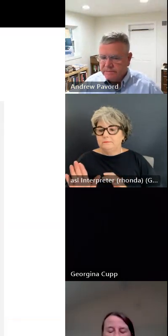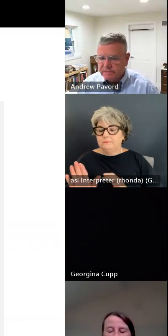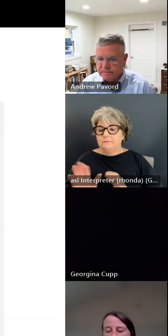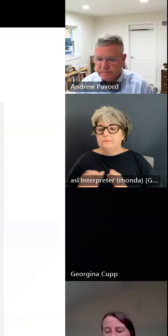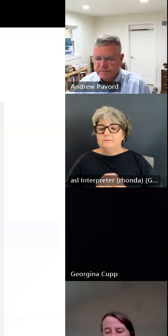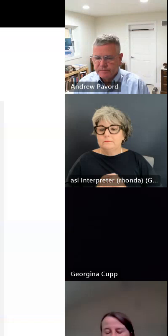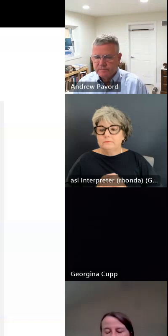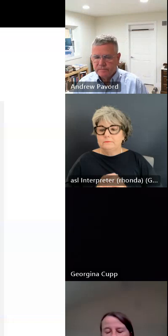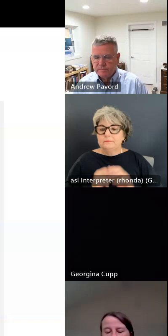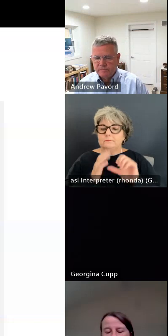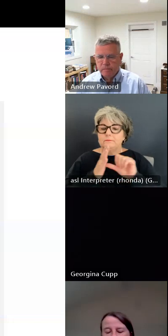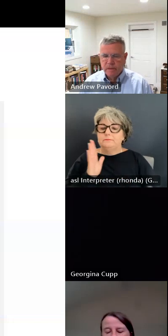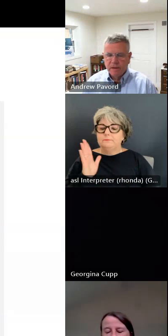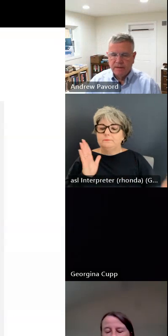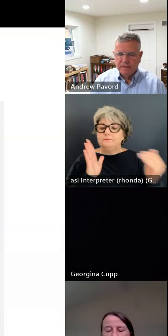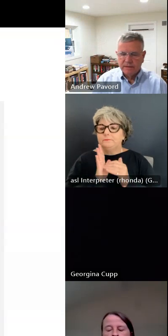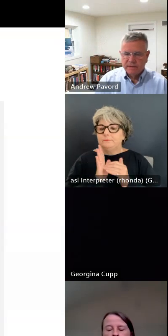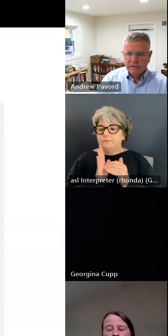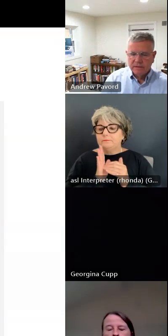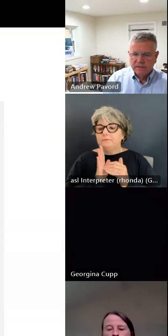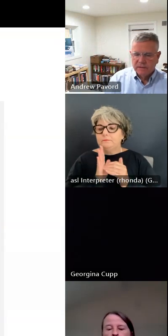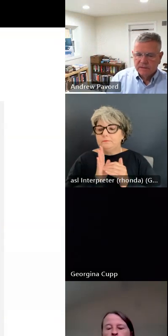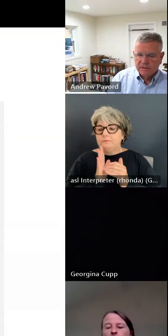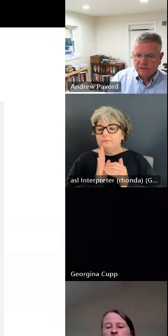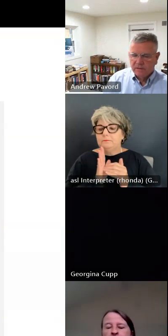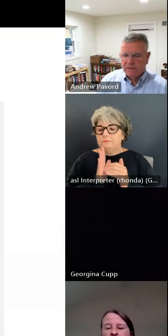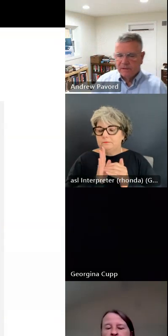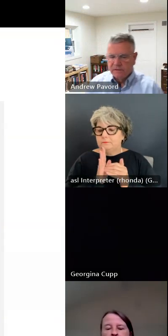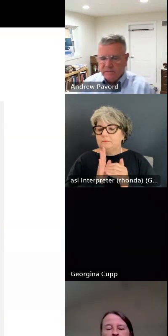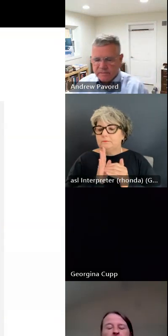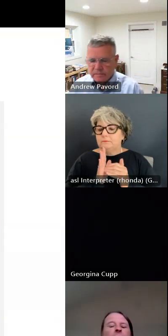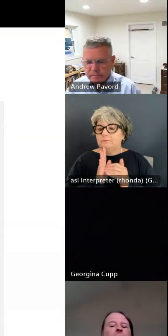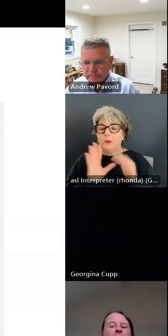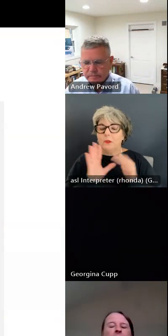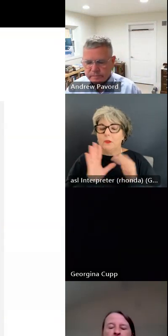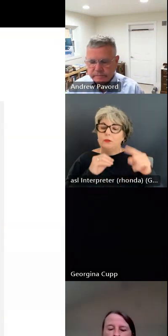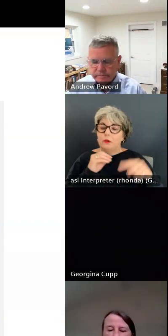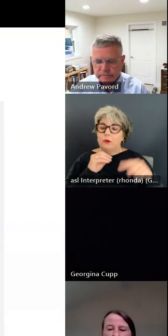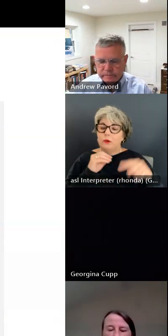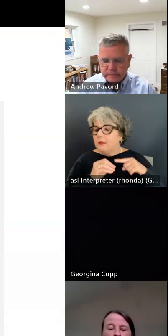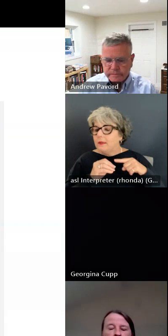to reiterate that when you're talking about,